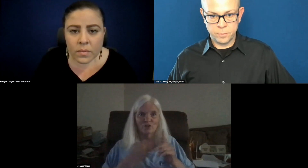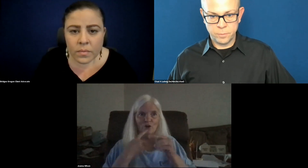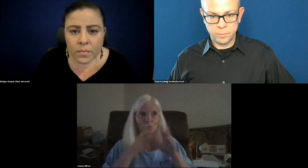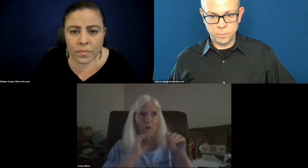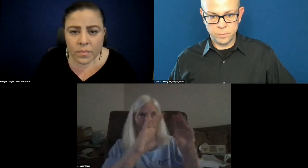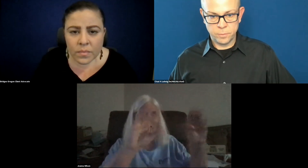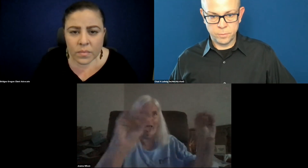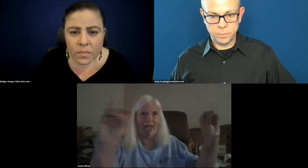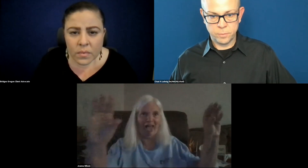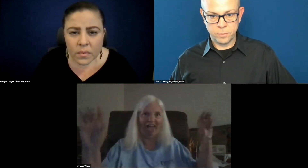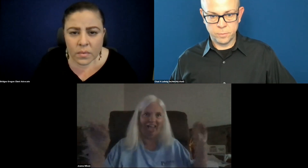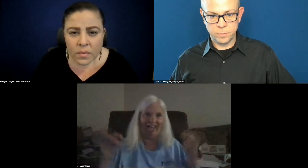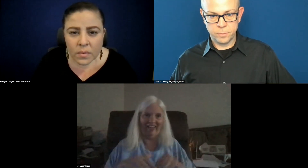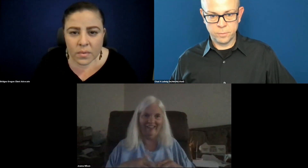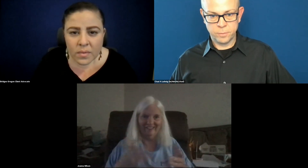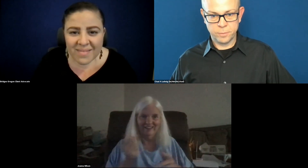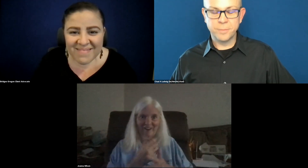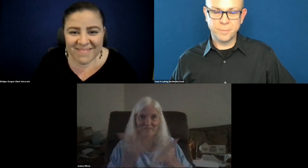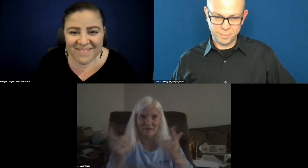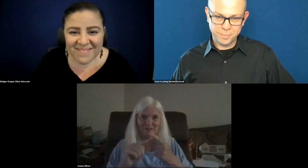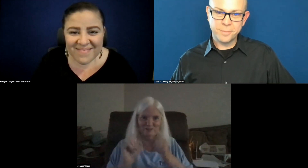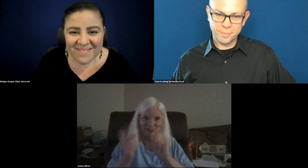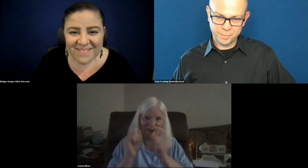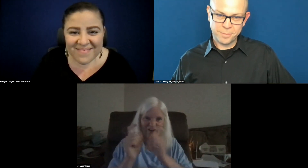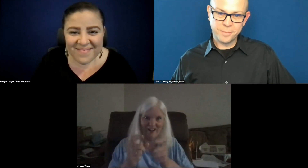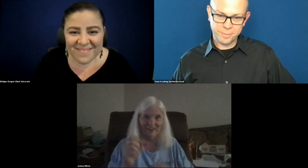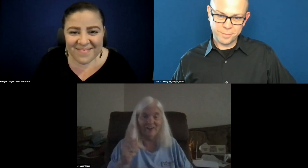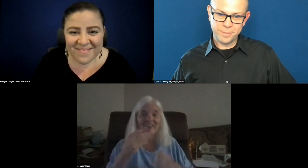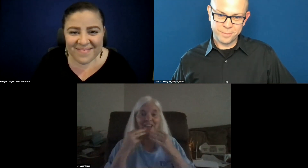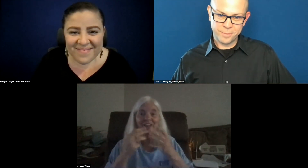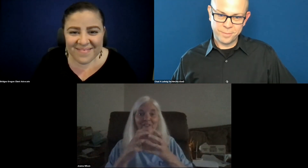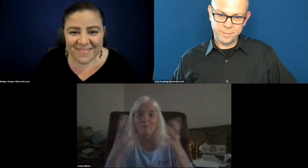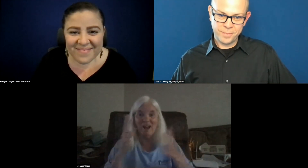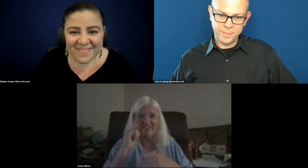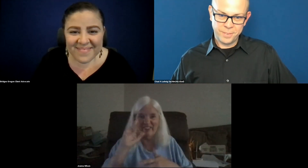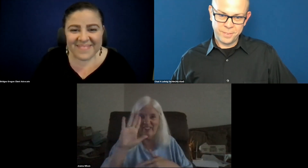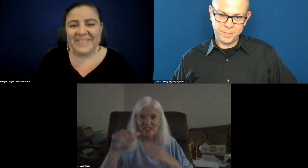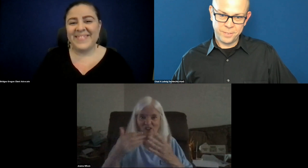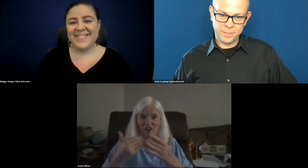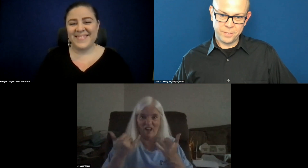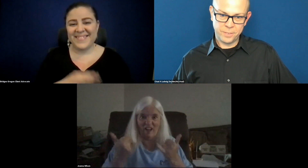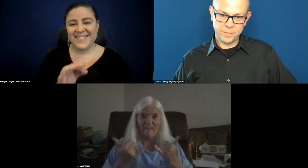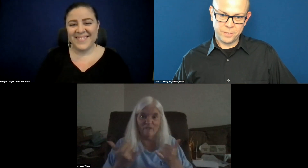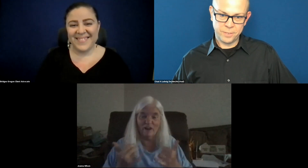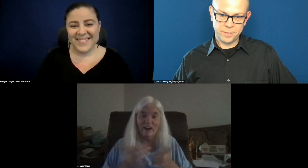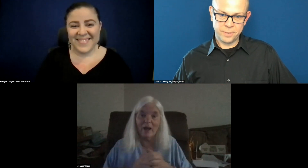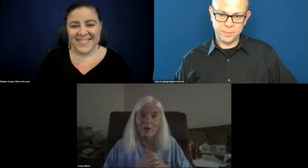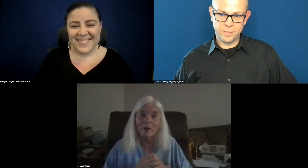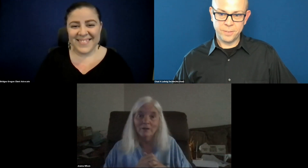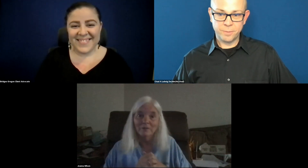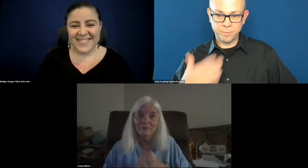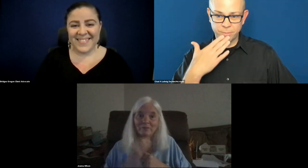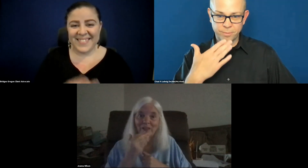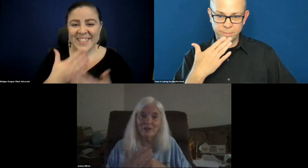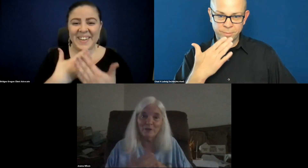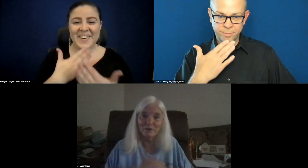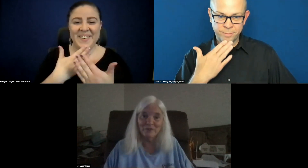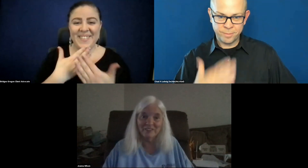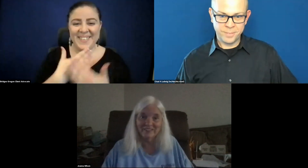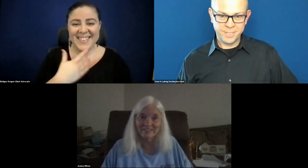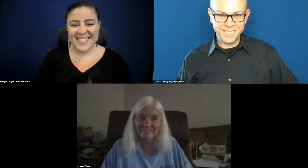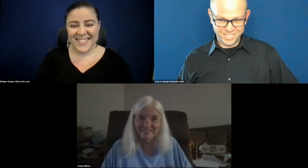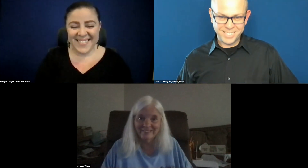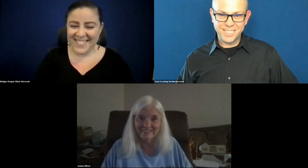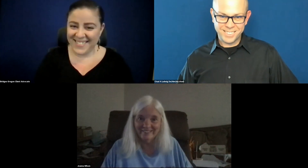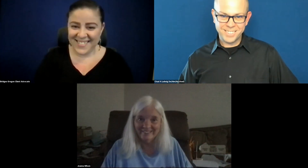I just wanted to clarify that before I start telling, my friends and family, when and how to donate. But that's all I have for